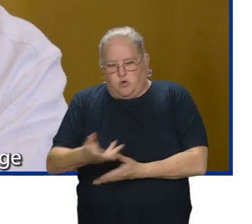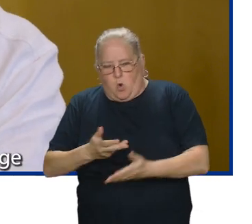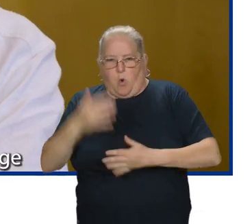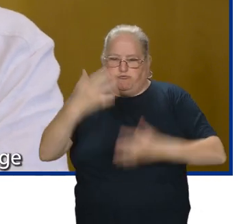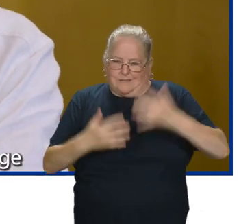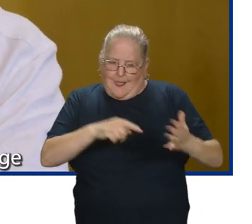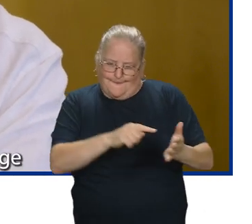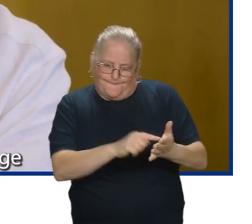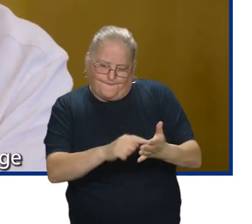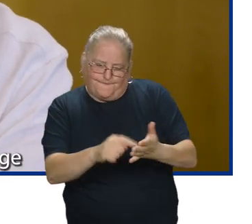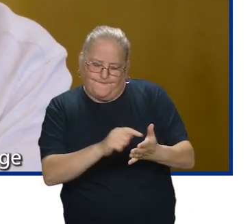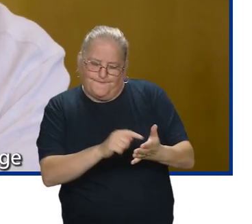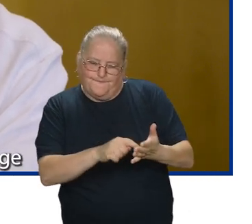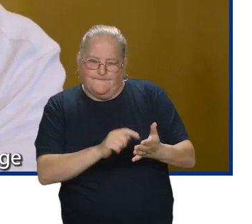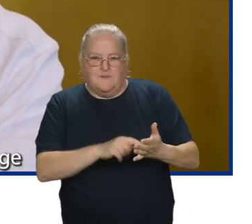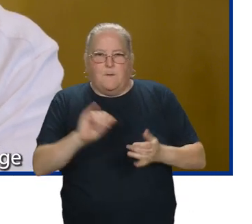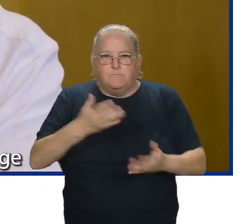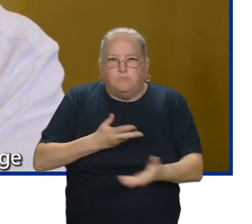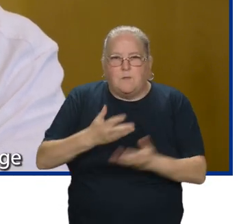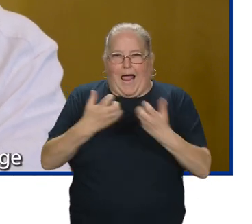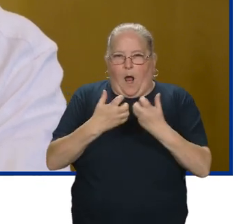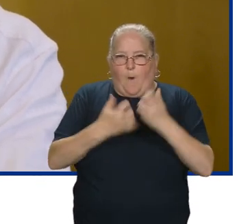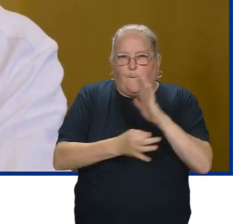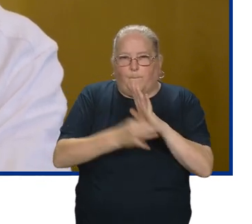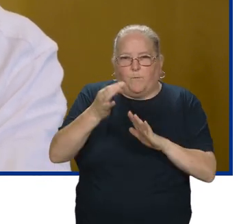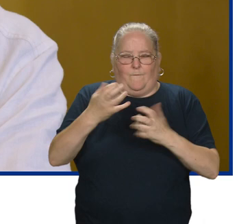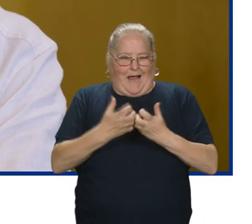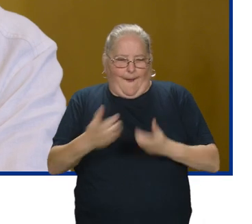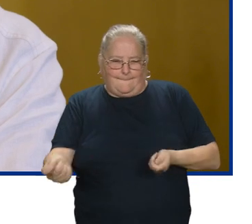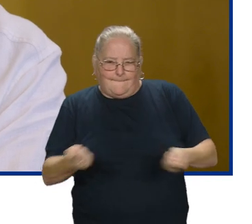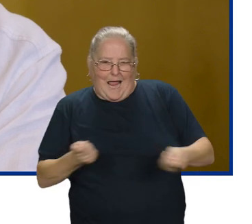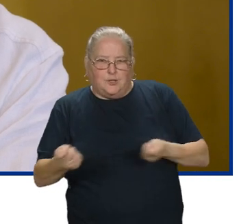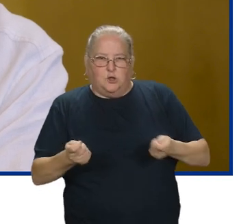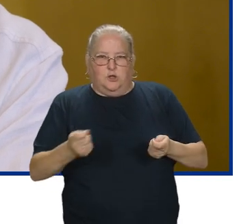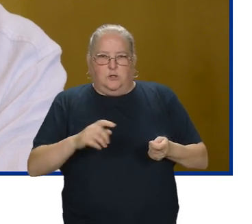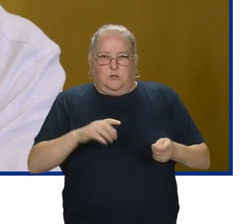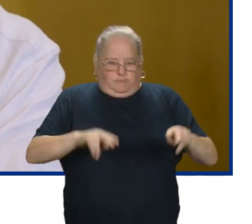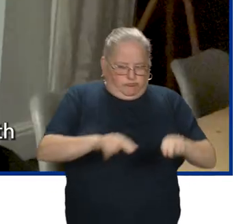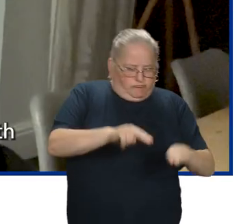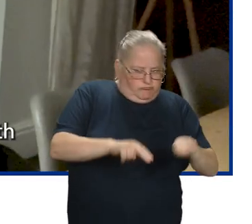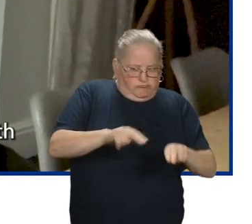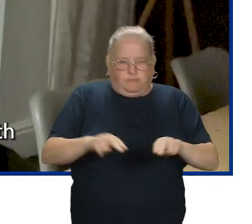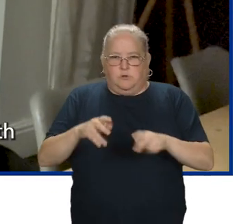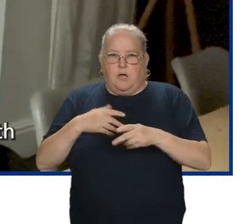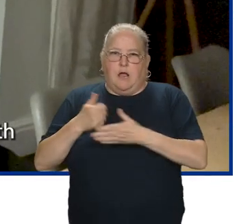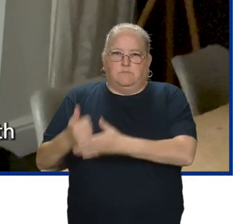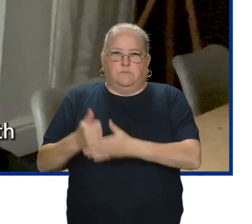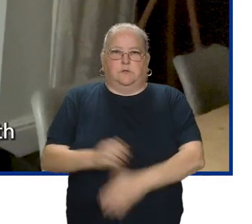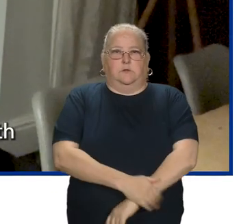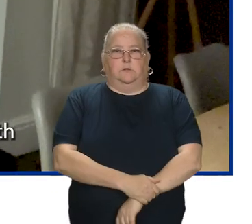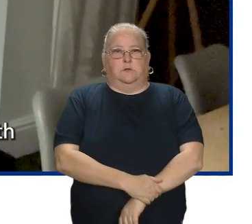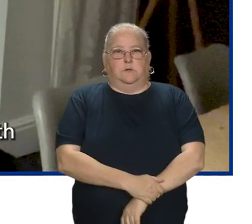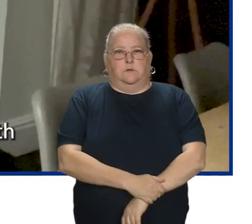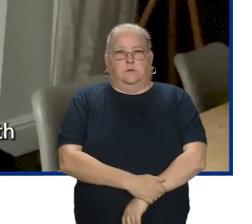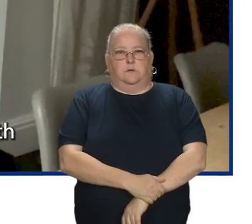and together we would agree on how best to manage or intervene. Will I be asked about my